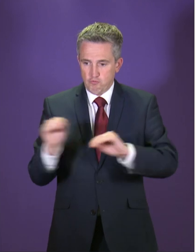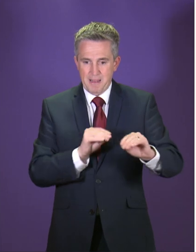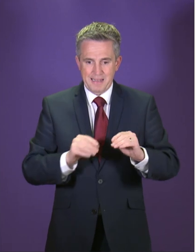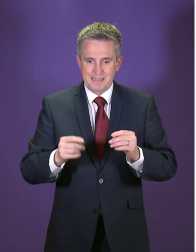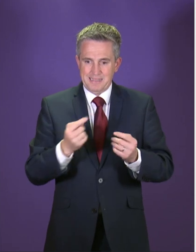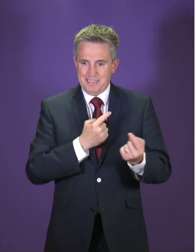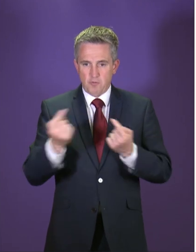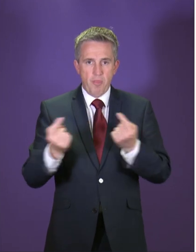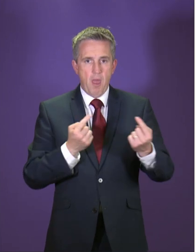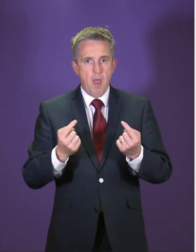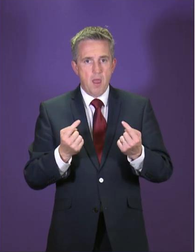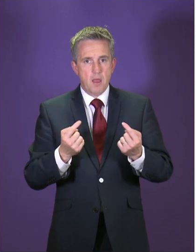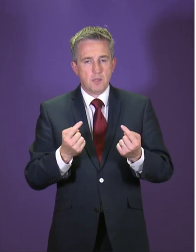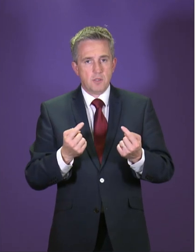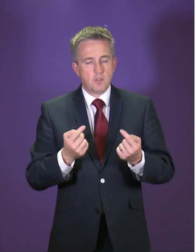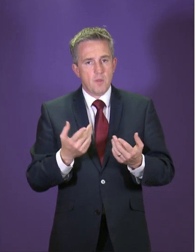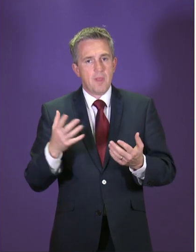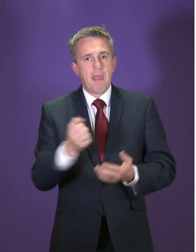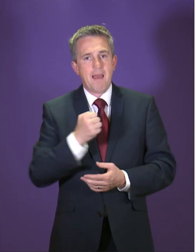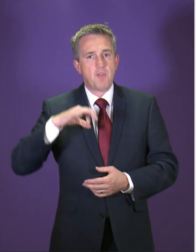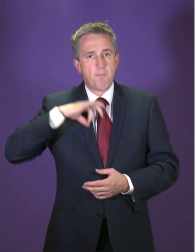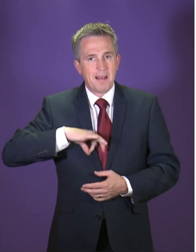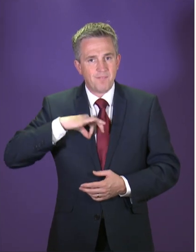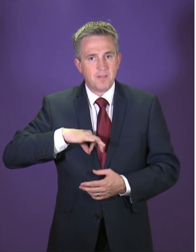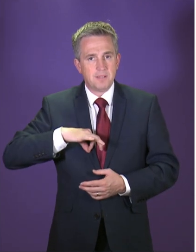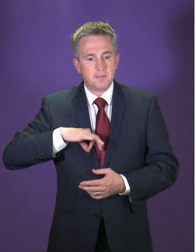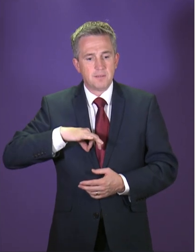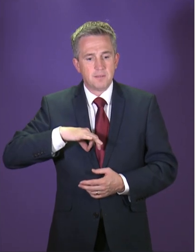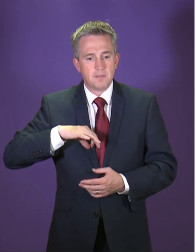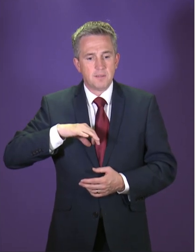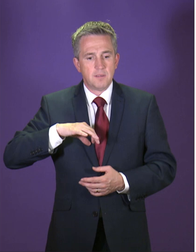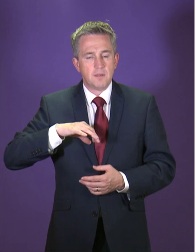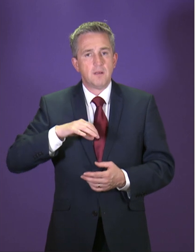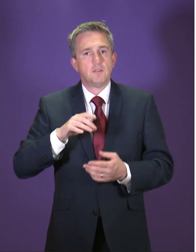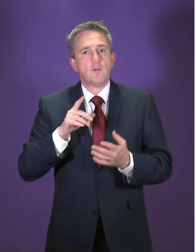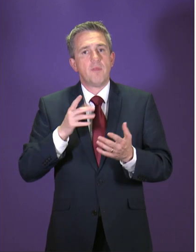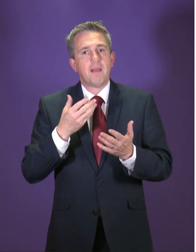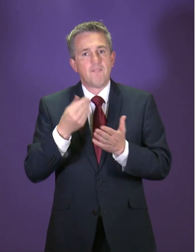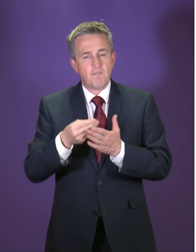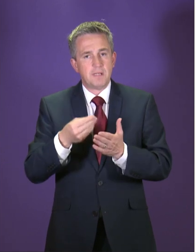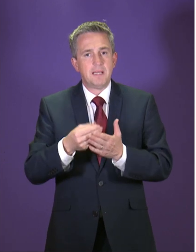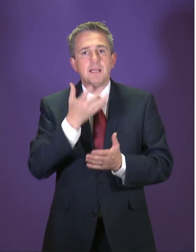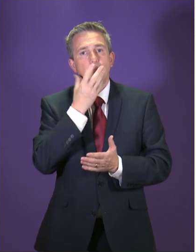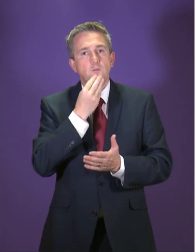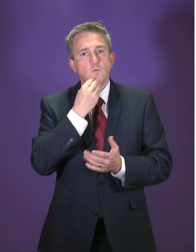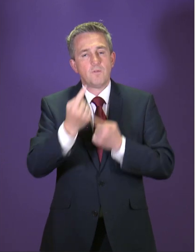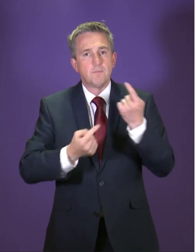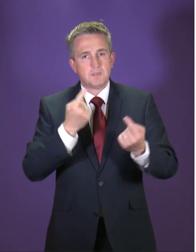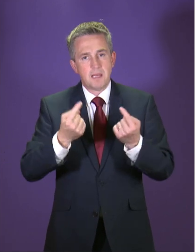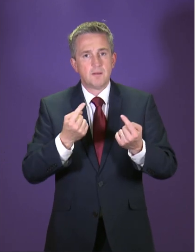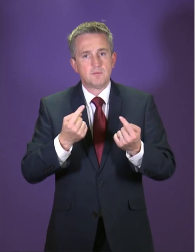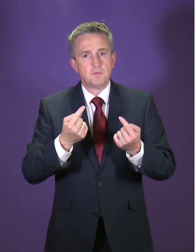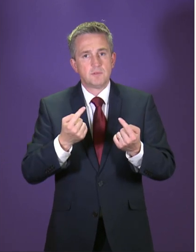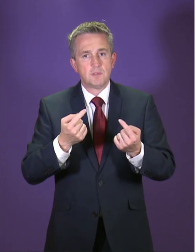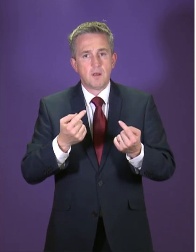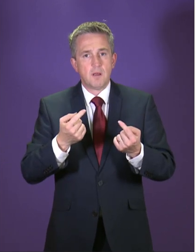people there to take advantage, and then come and manage those investments themselves. In that way, the people see